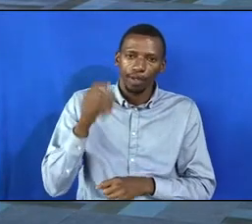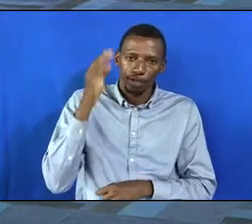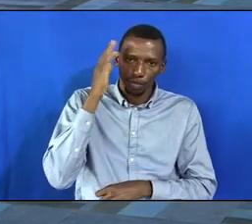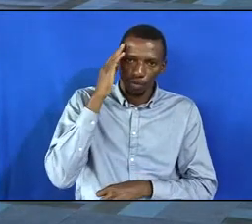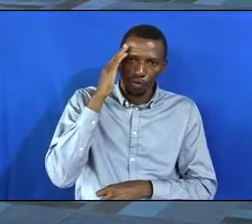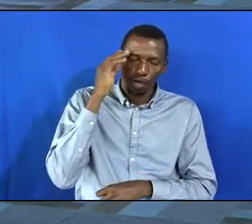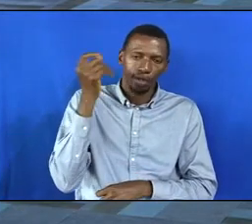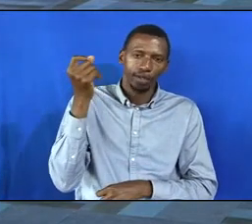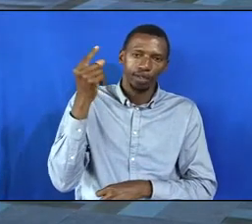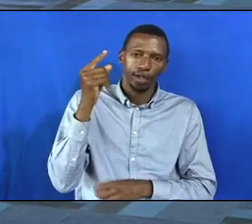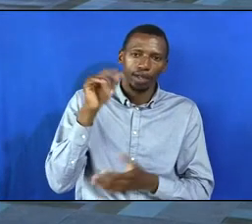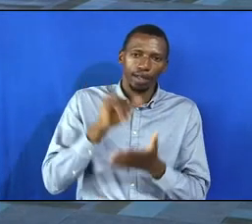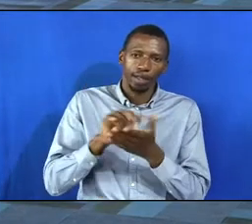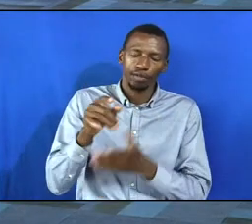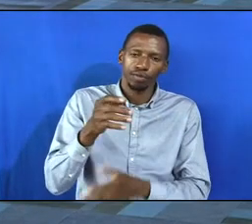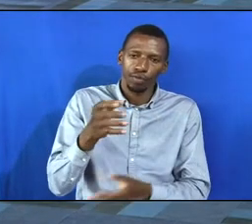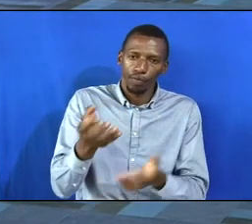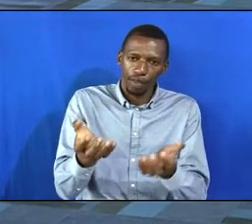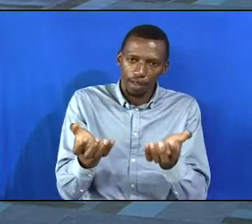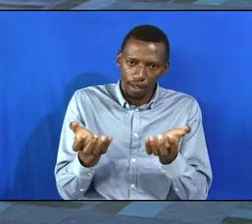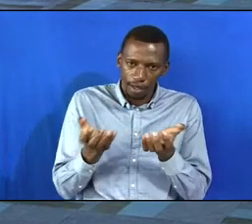God.